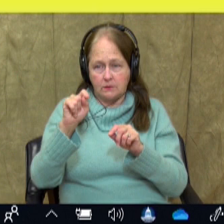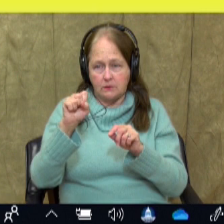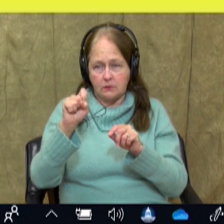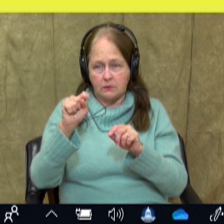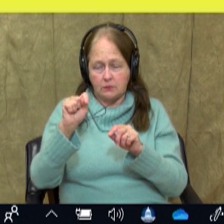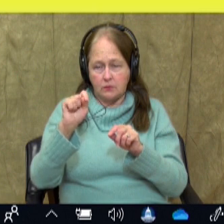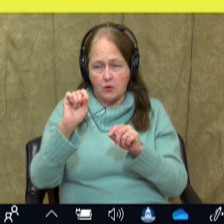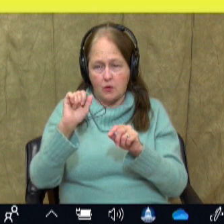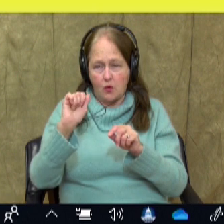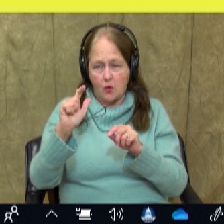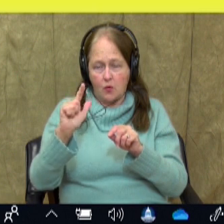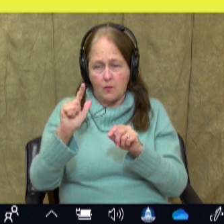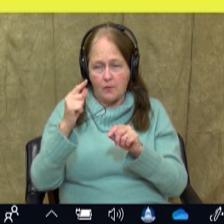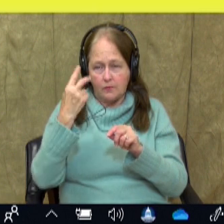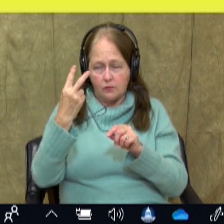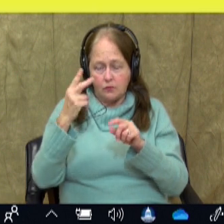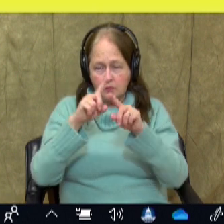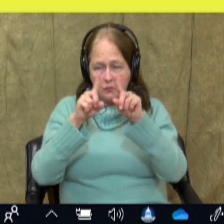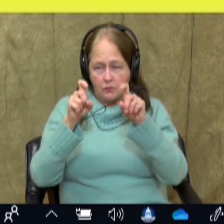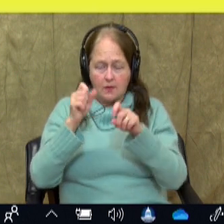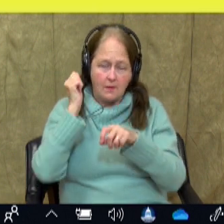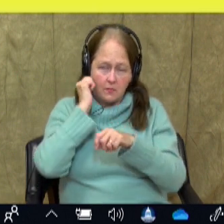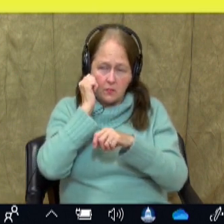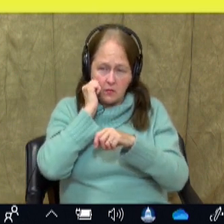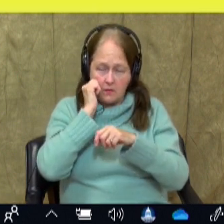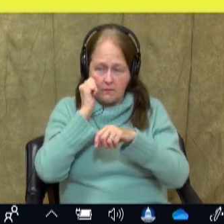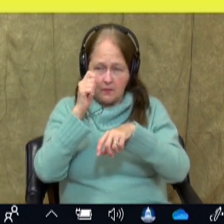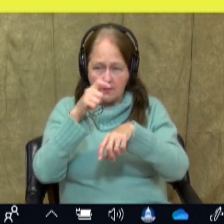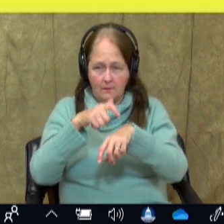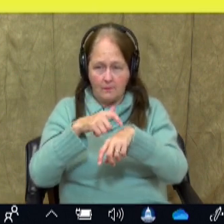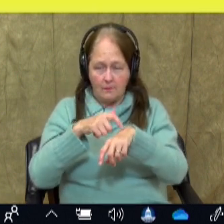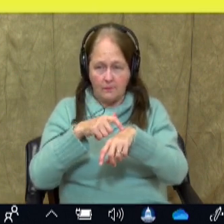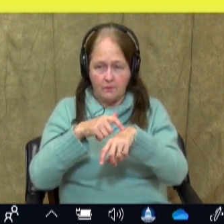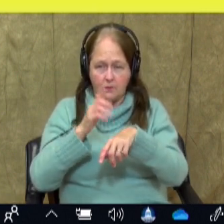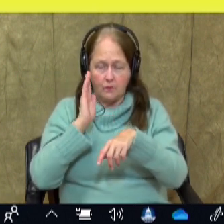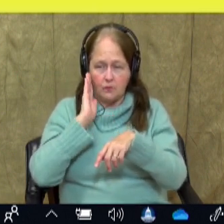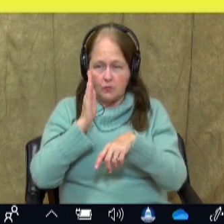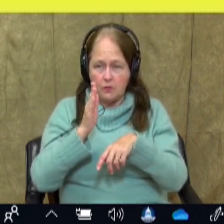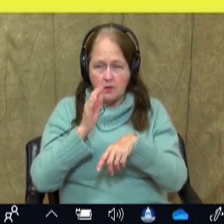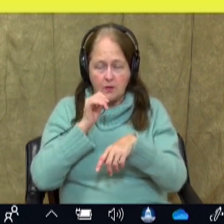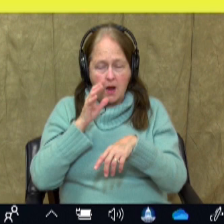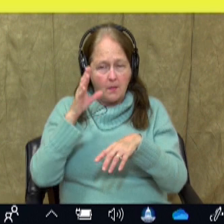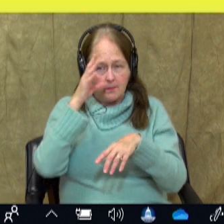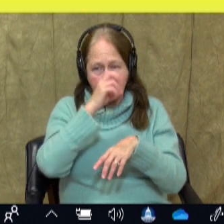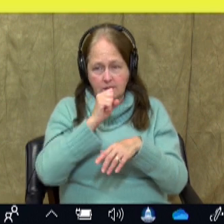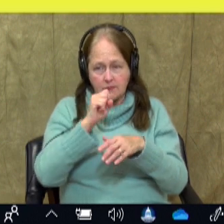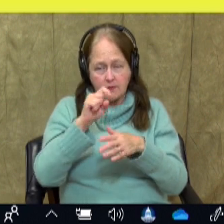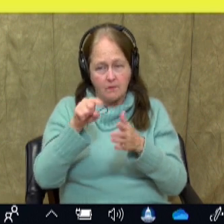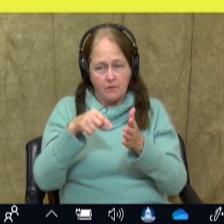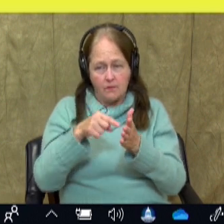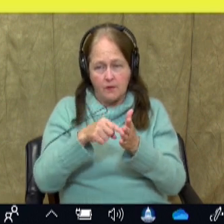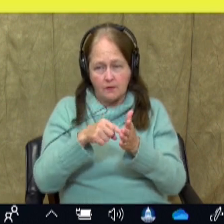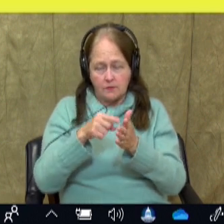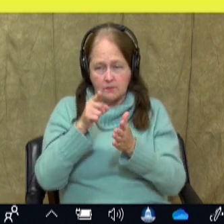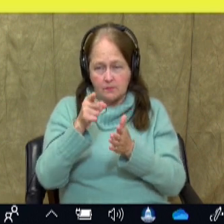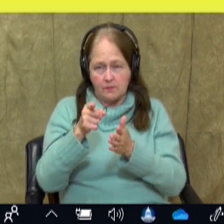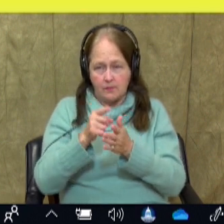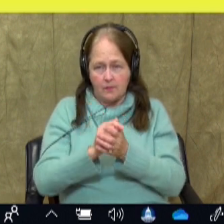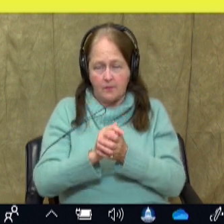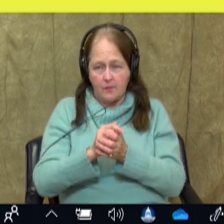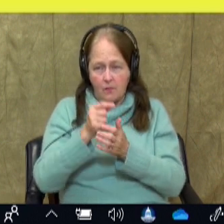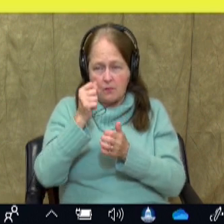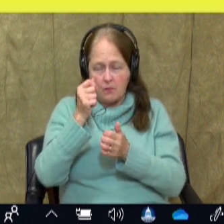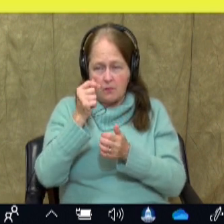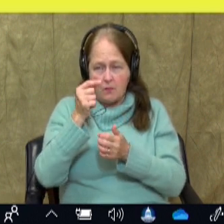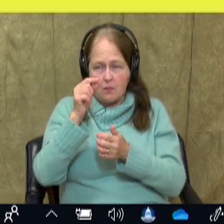If you will ask yourself those two questions every time, you really will not miss these. Okay?